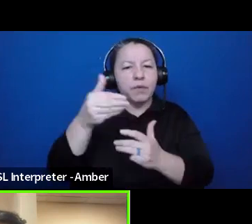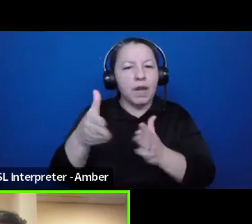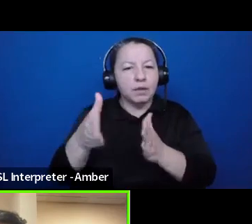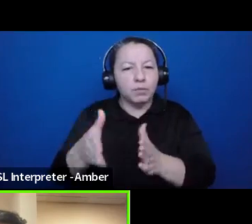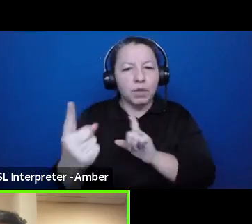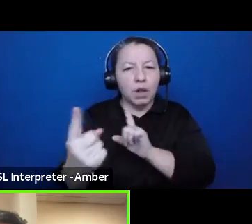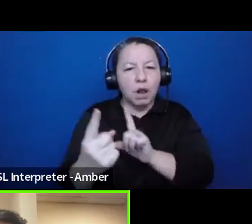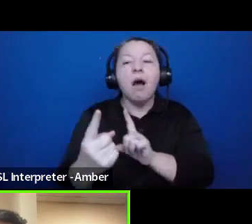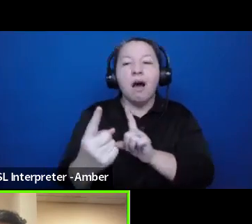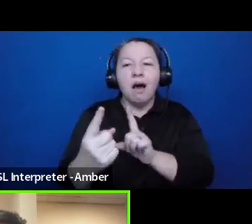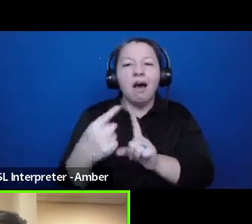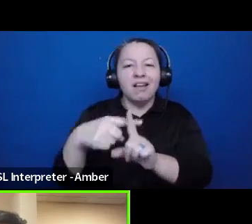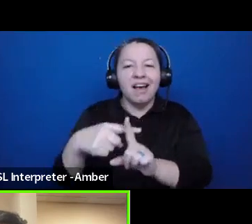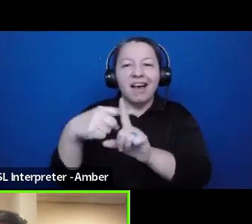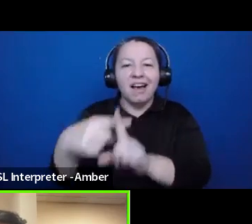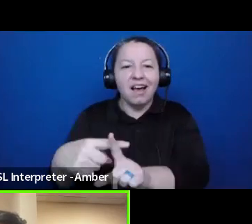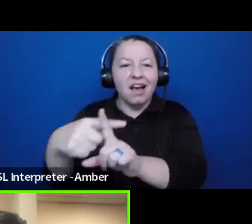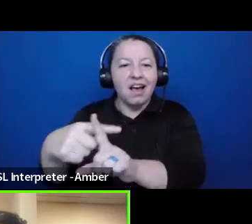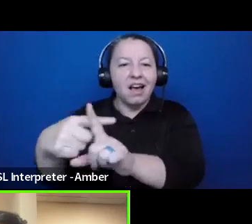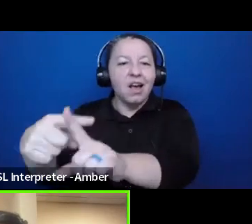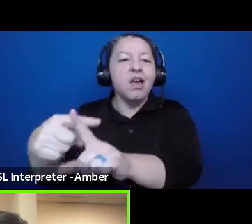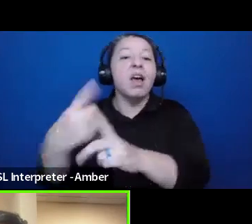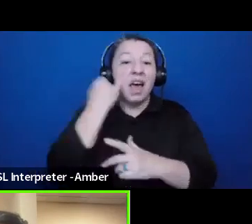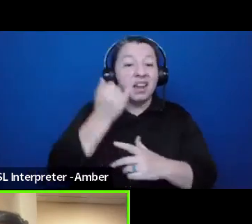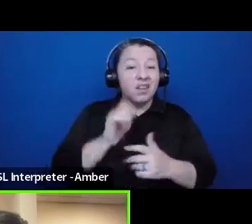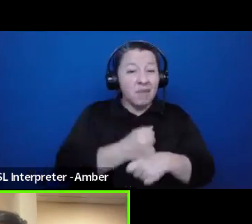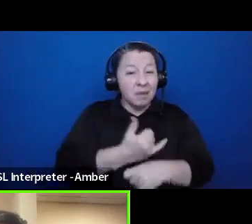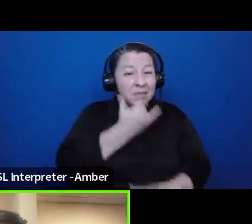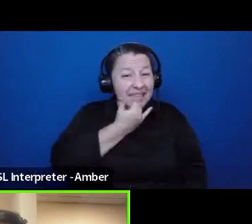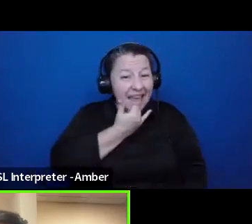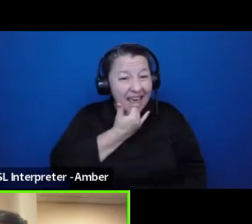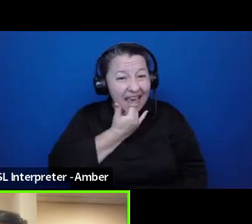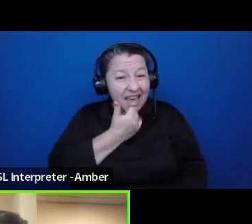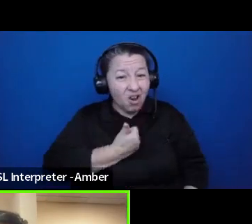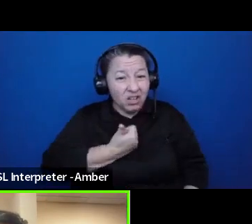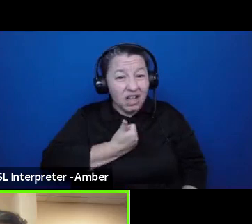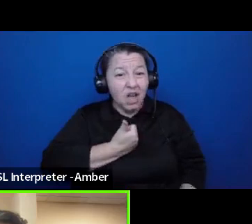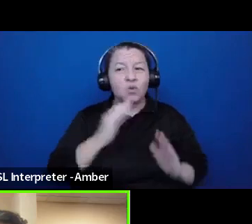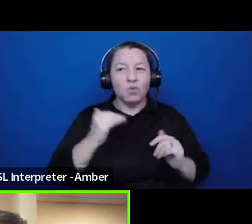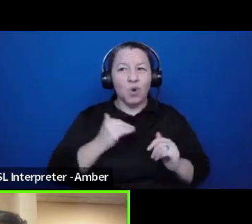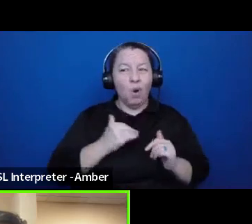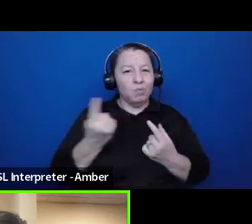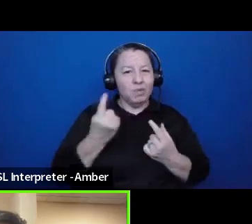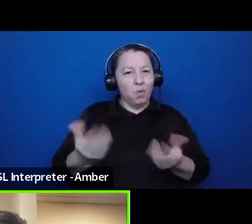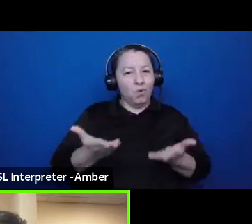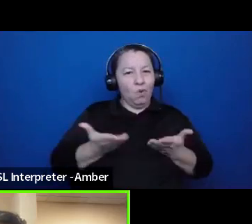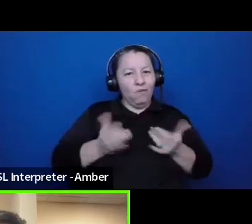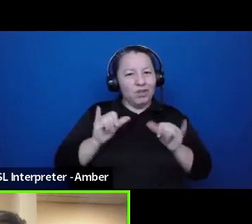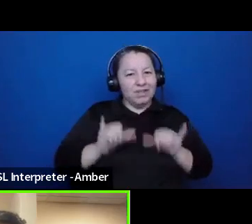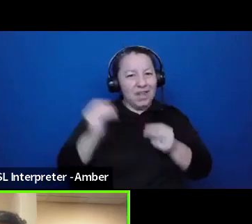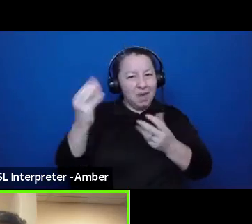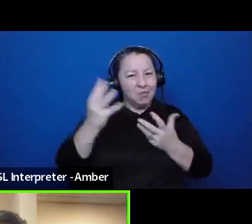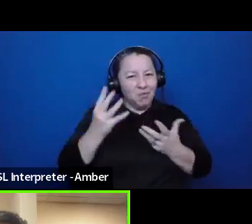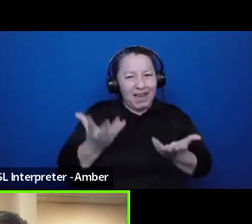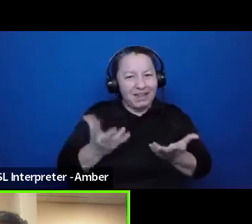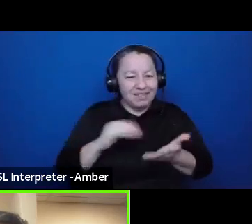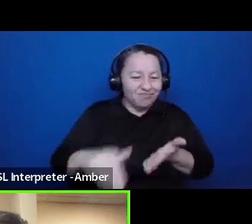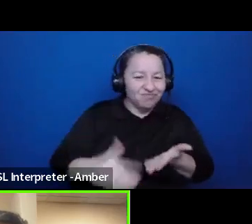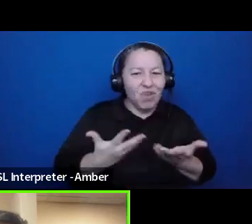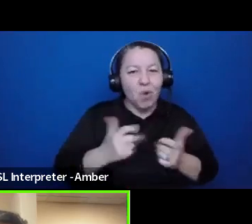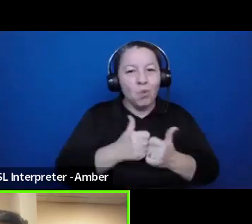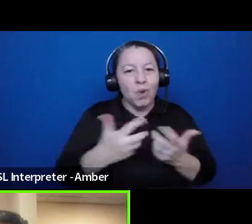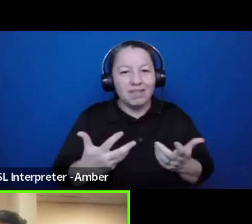hope that someone else will give us that grace as we make changes and being more mindful without canceling or calling each other